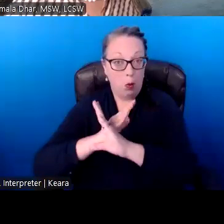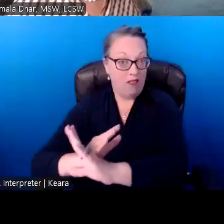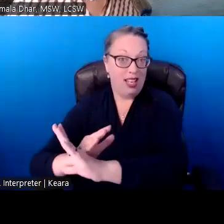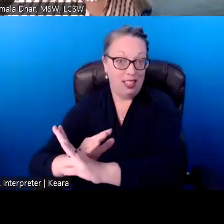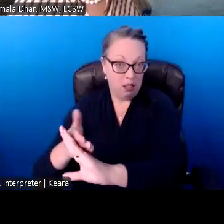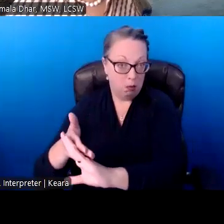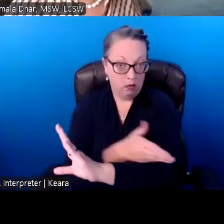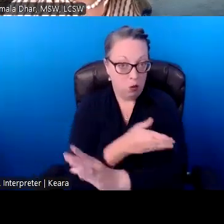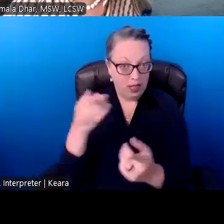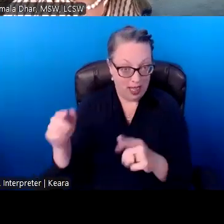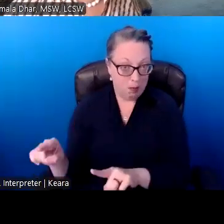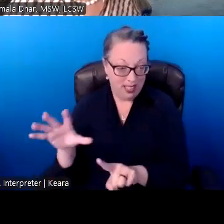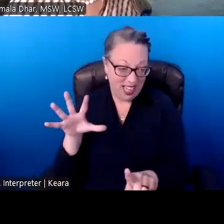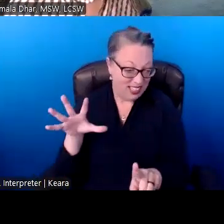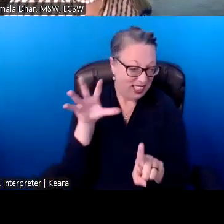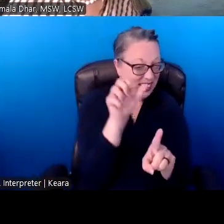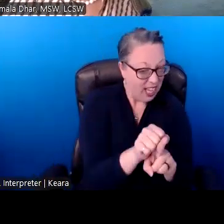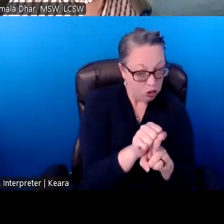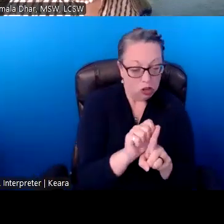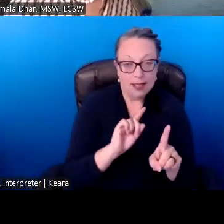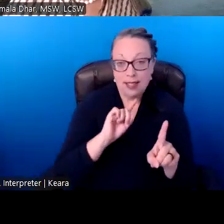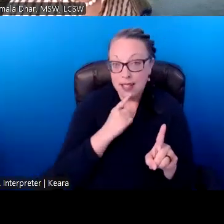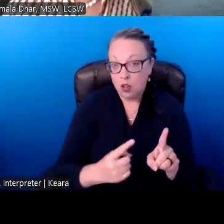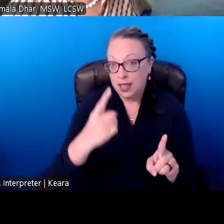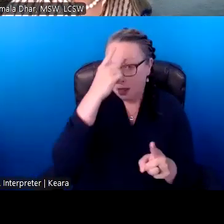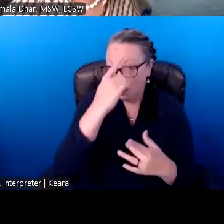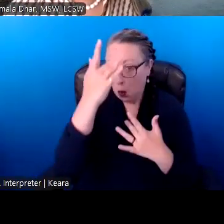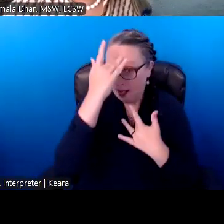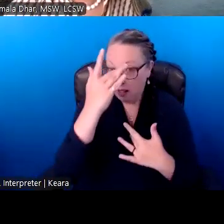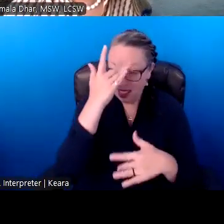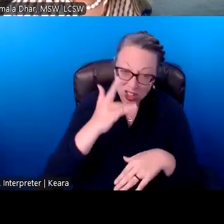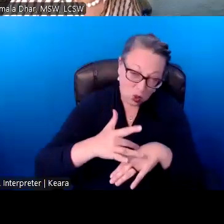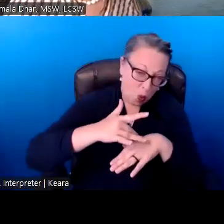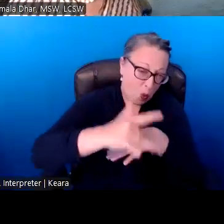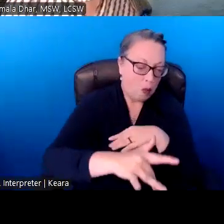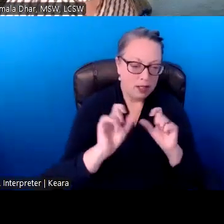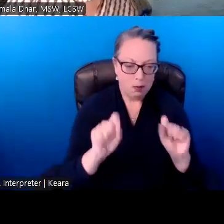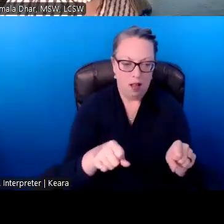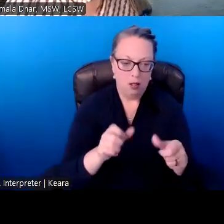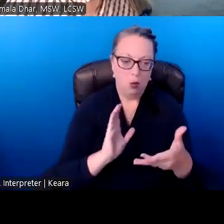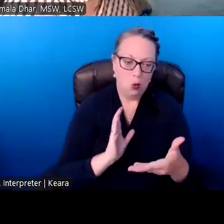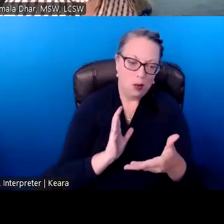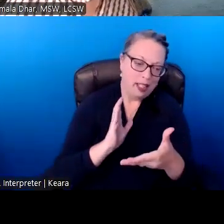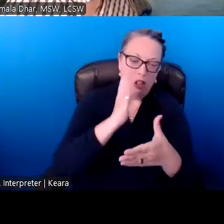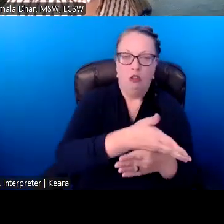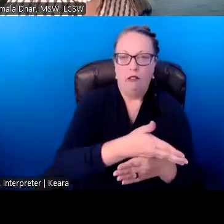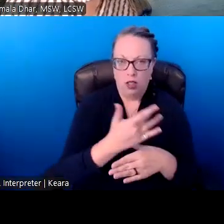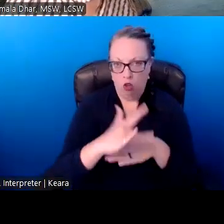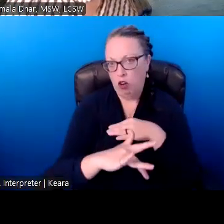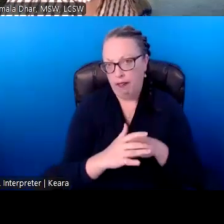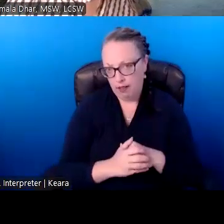serious illnesses much earlier and intervening at a much early point. And then lastly,